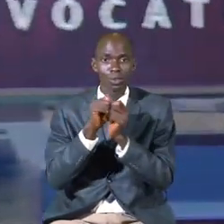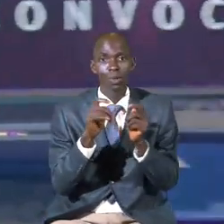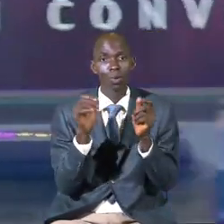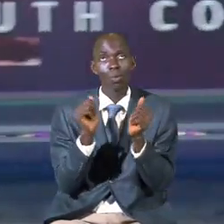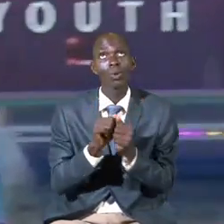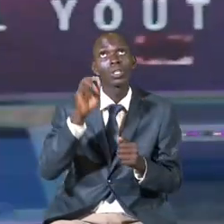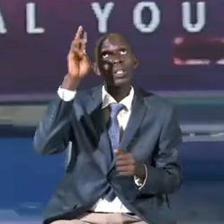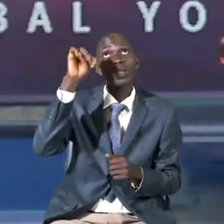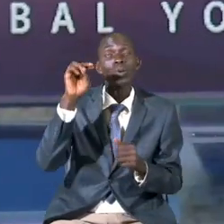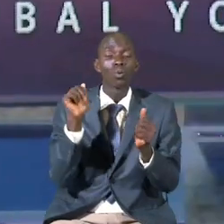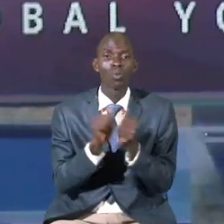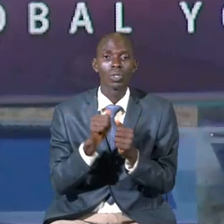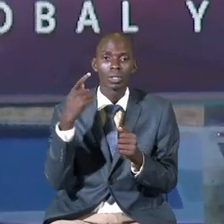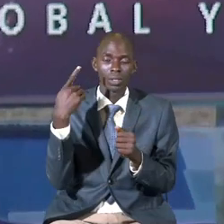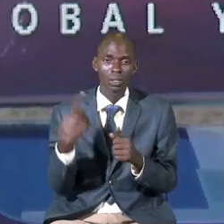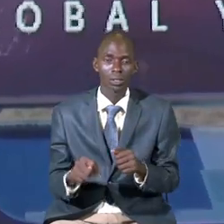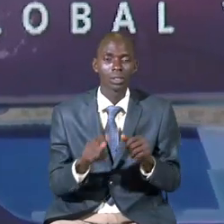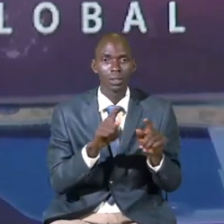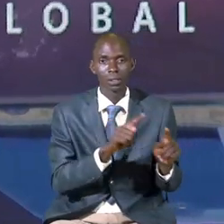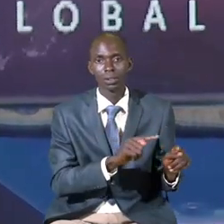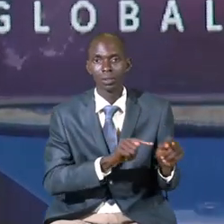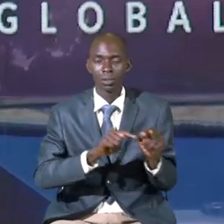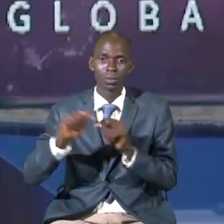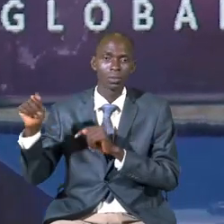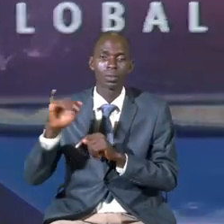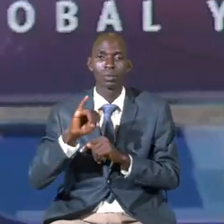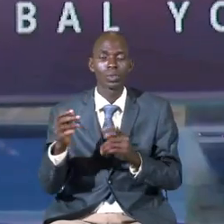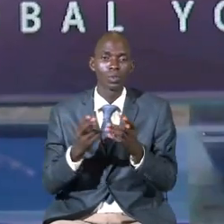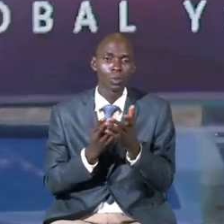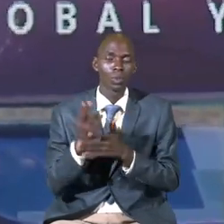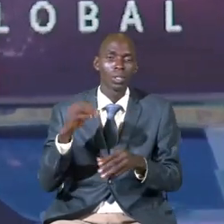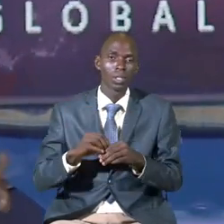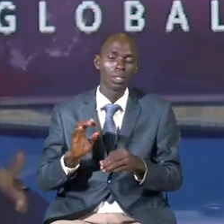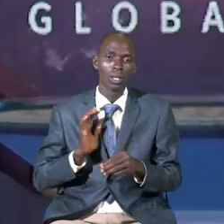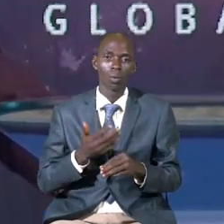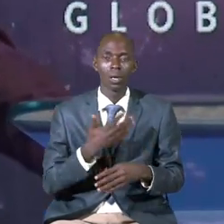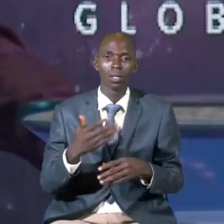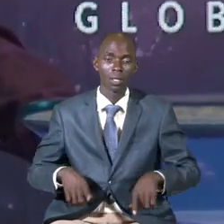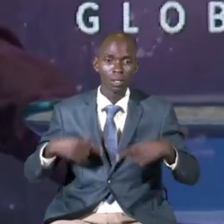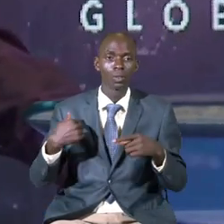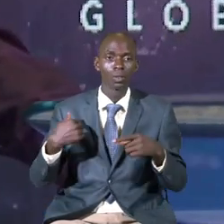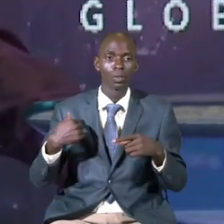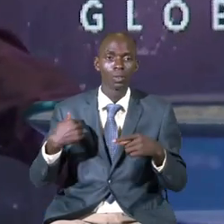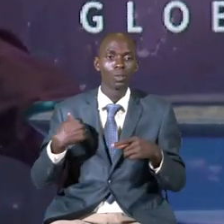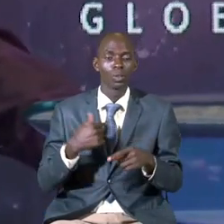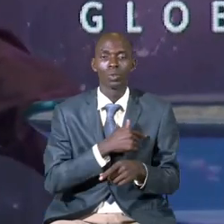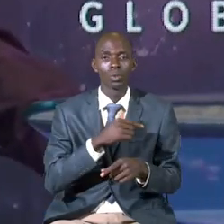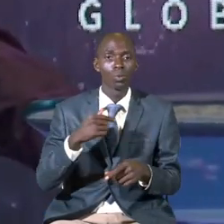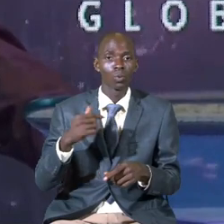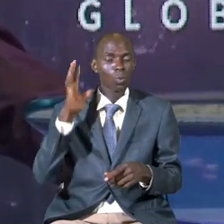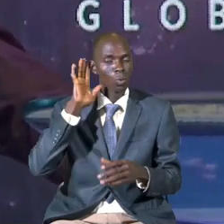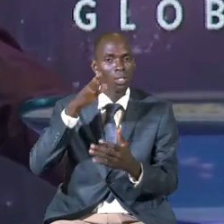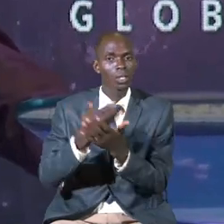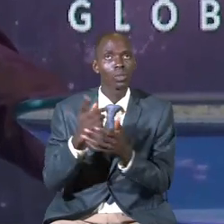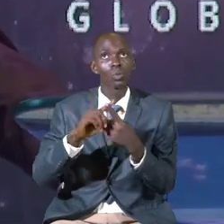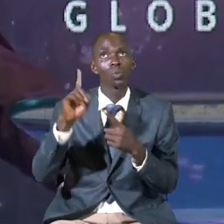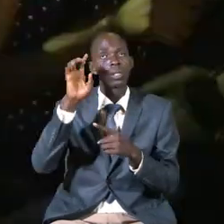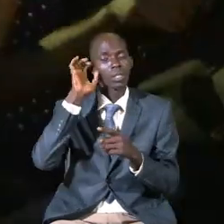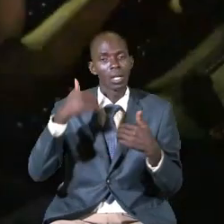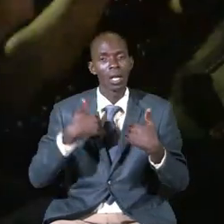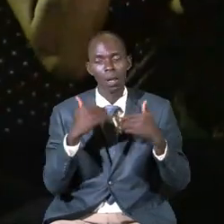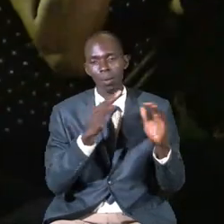transformation transforming transferrable truth in our head your gate where you are so deep you'll get you in